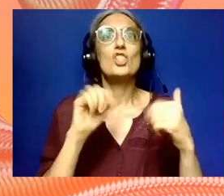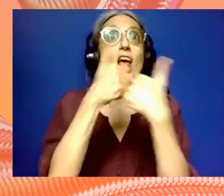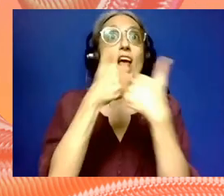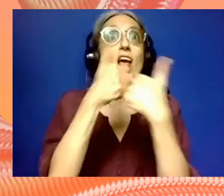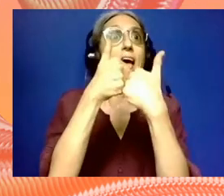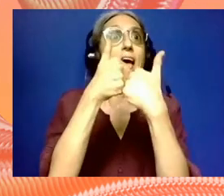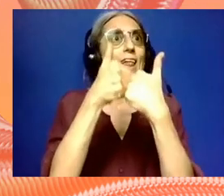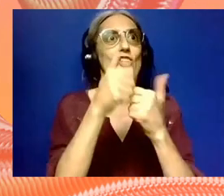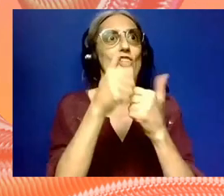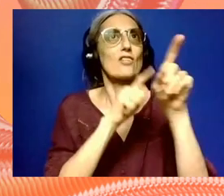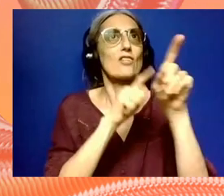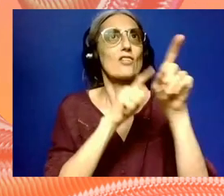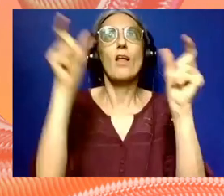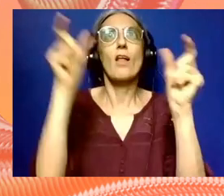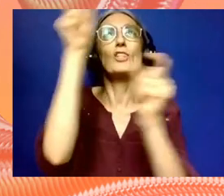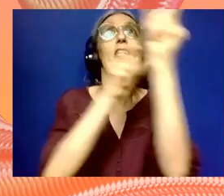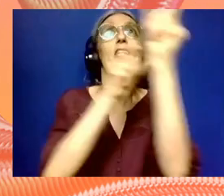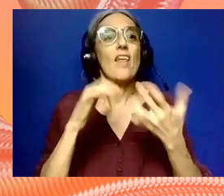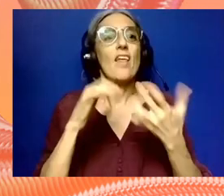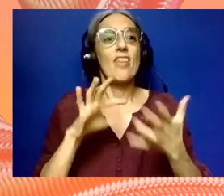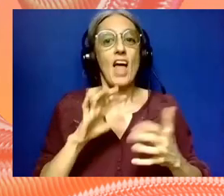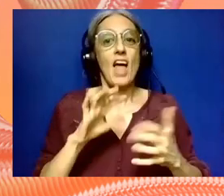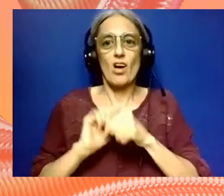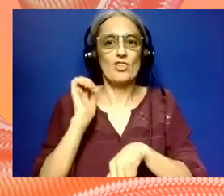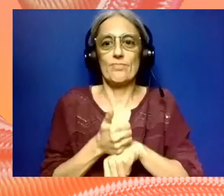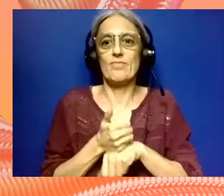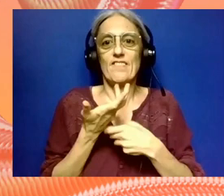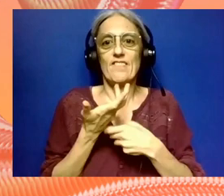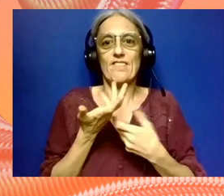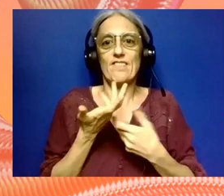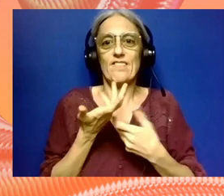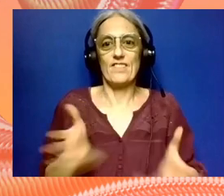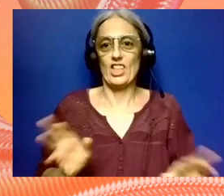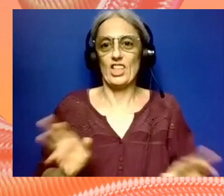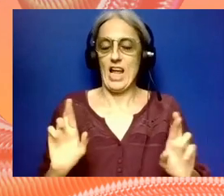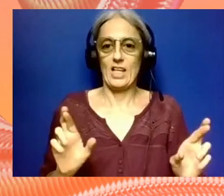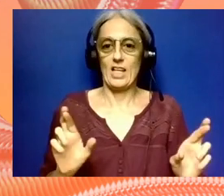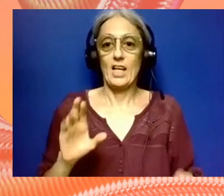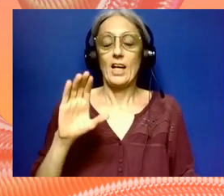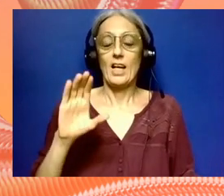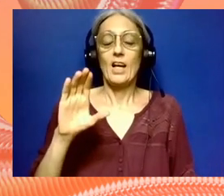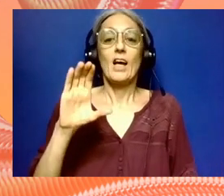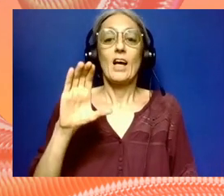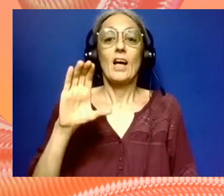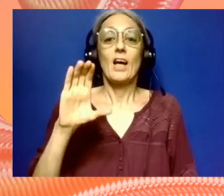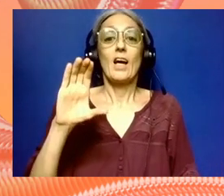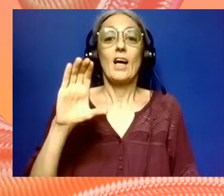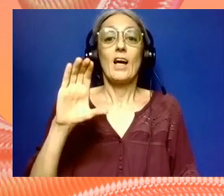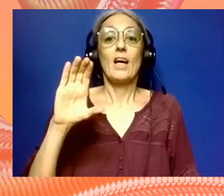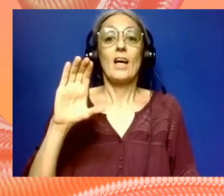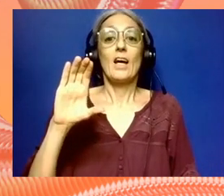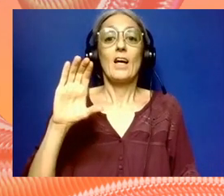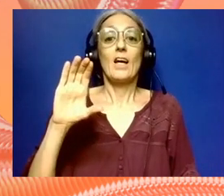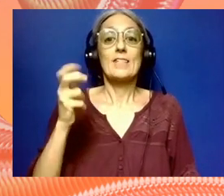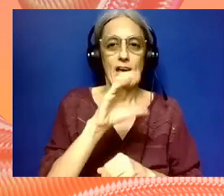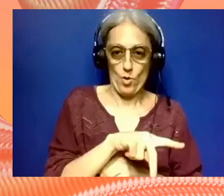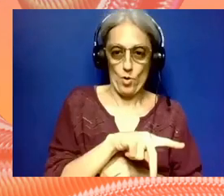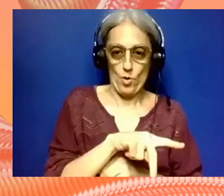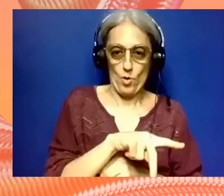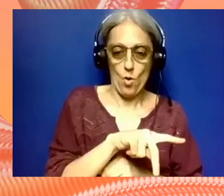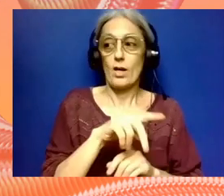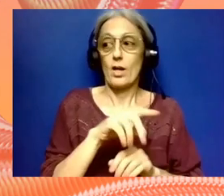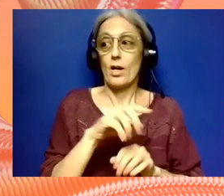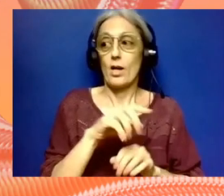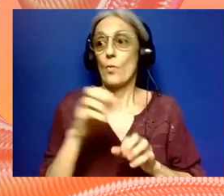Saturn left Capricorn for a little bit, then retrograded back into Capricorn as of July 1st. Oy.